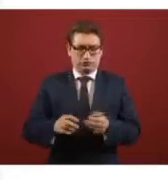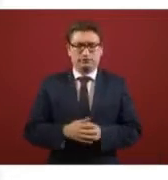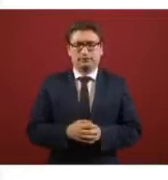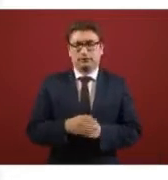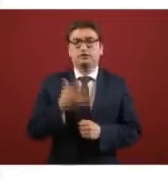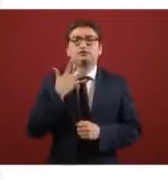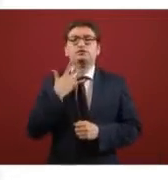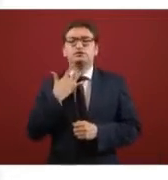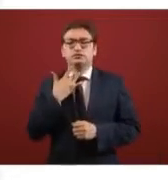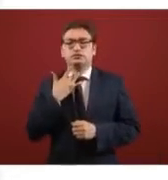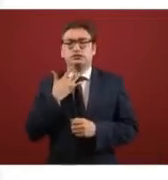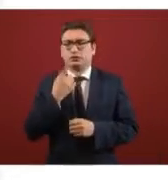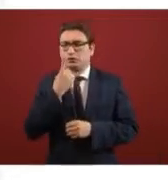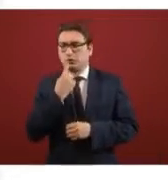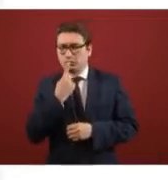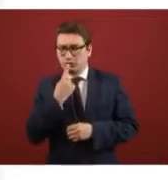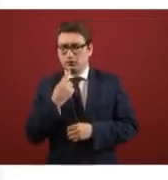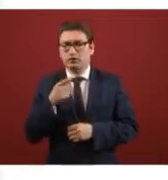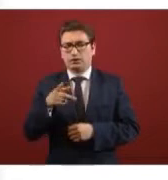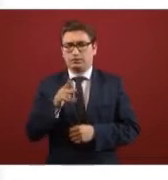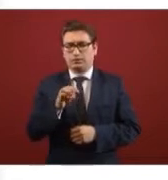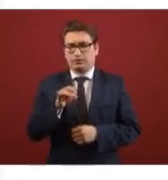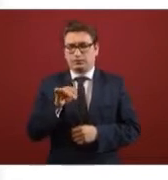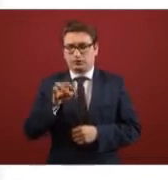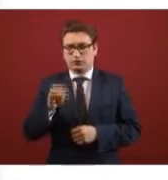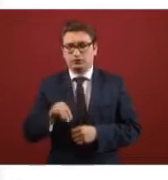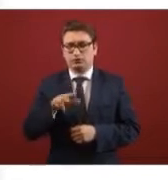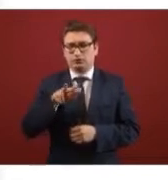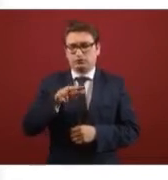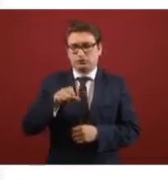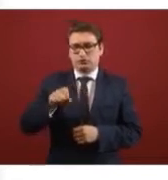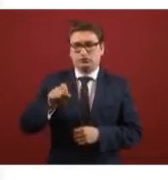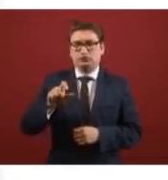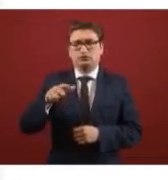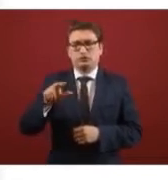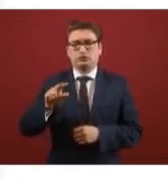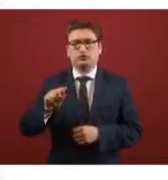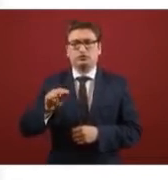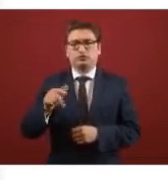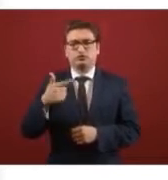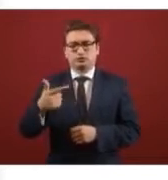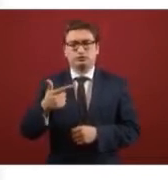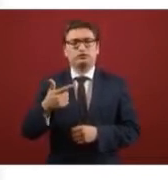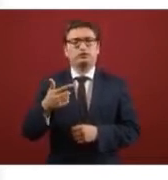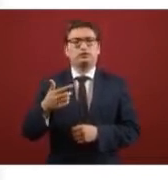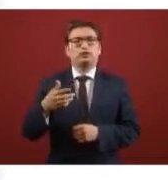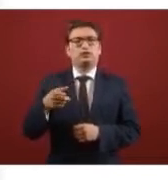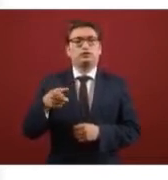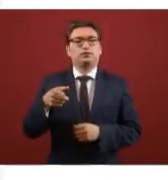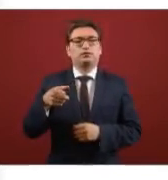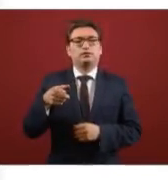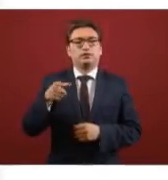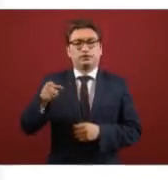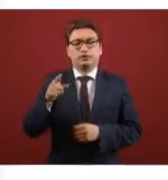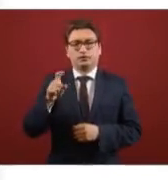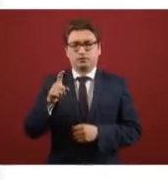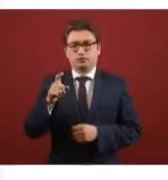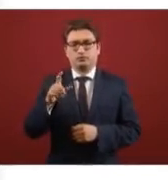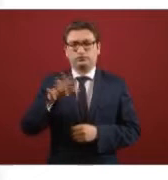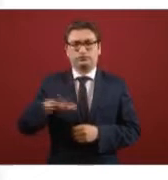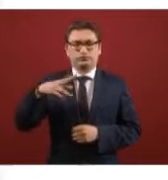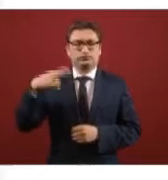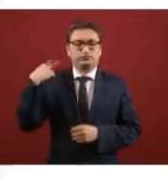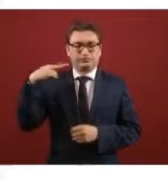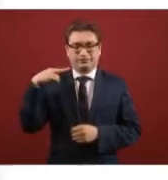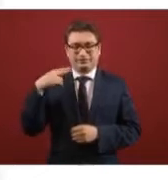overcharging. And when they see that the prices are higher than they should be, then they put in